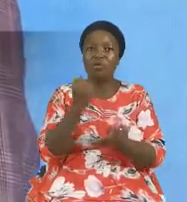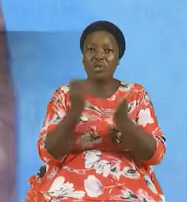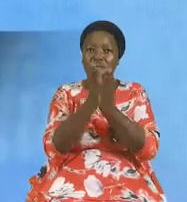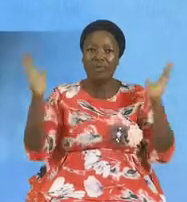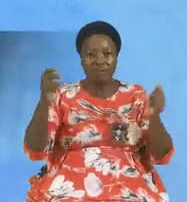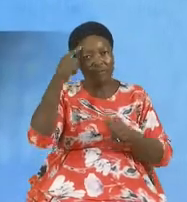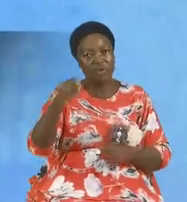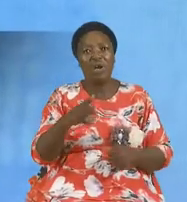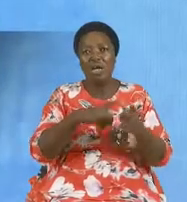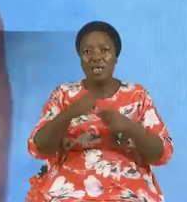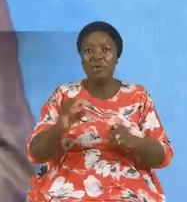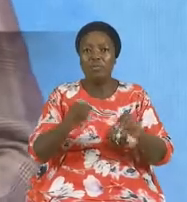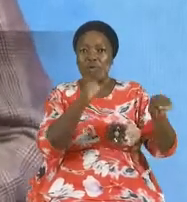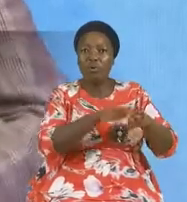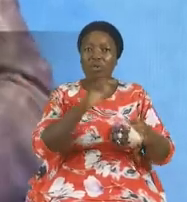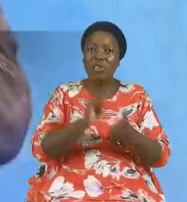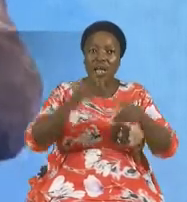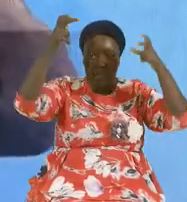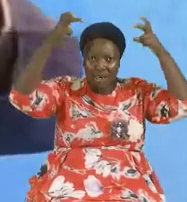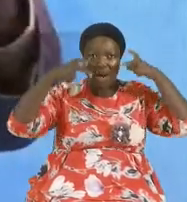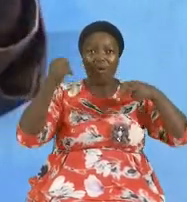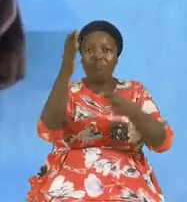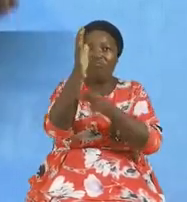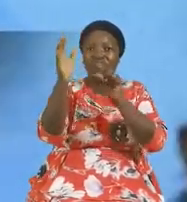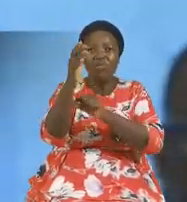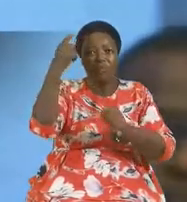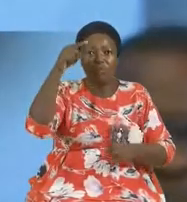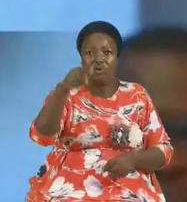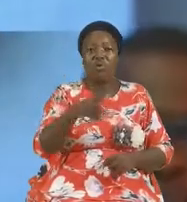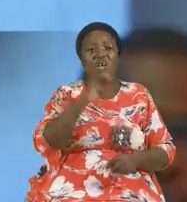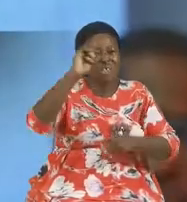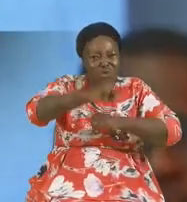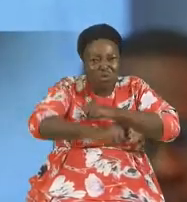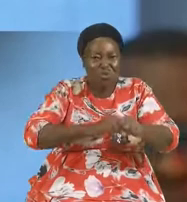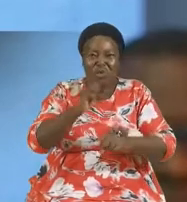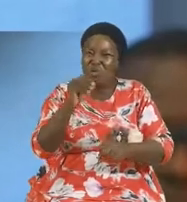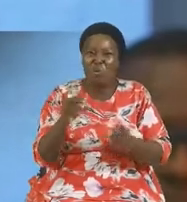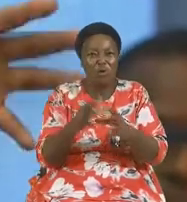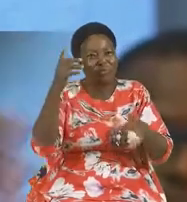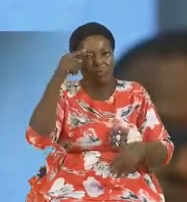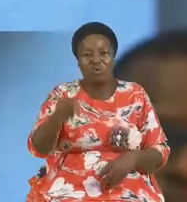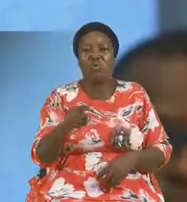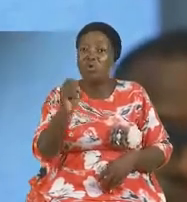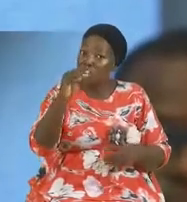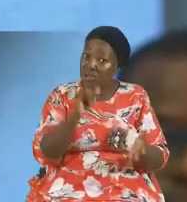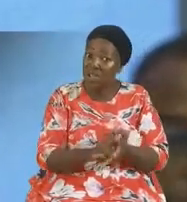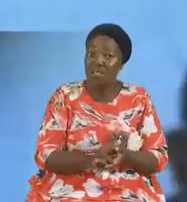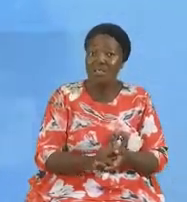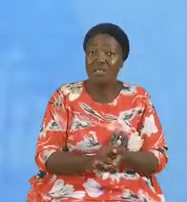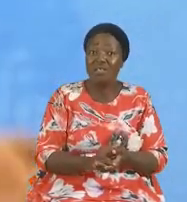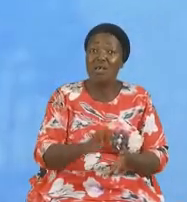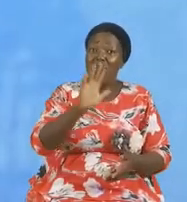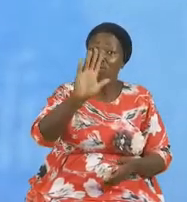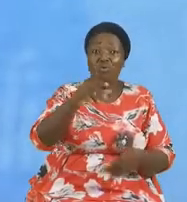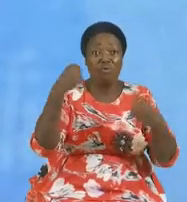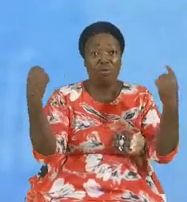of Calvary. Christ was crucified for you, and he wore that crown of thorns for you. He